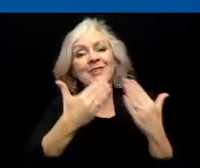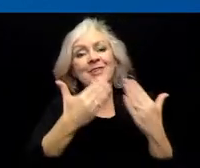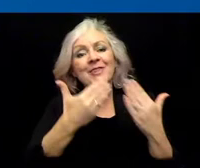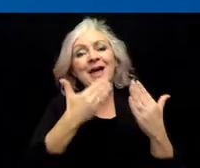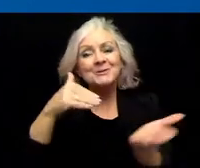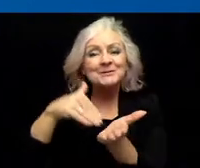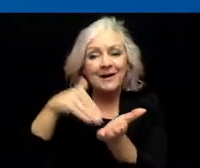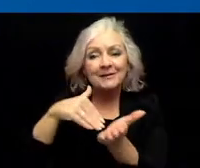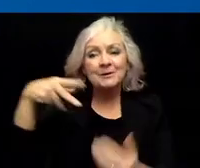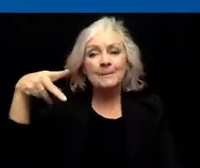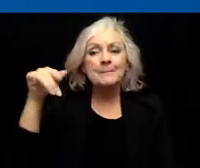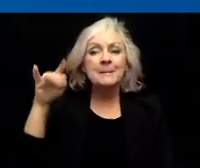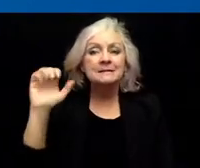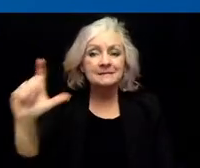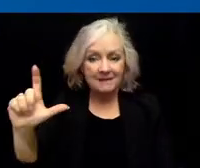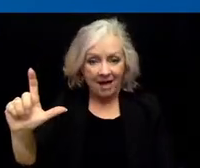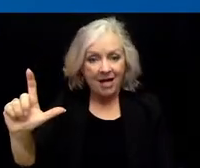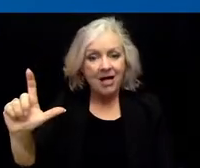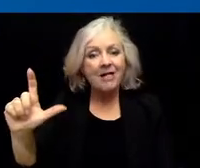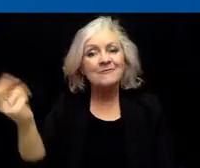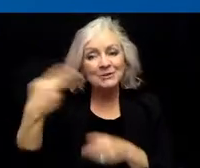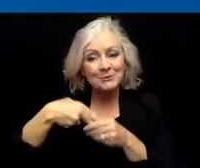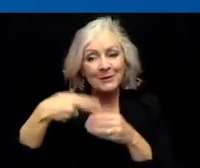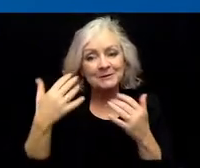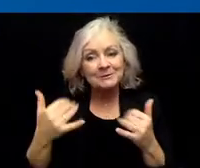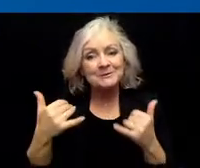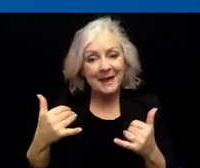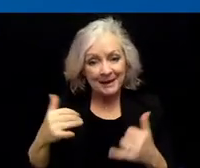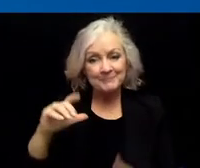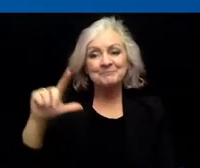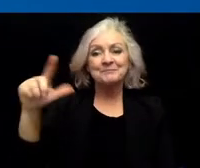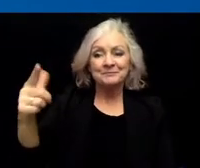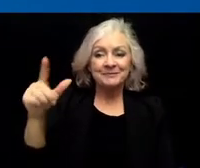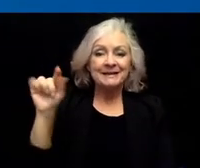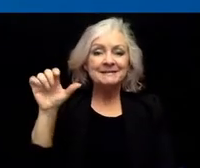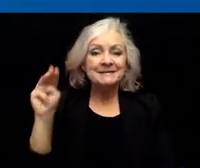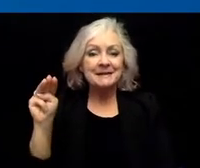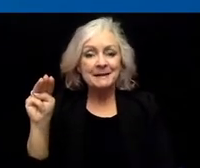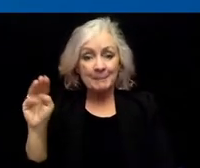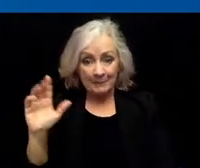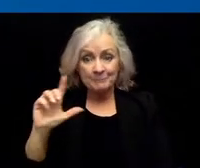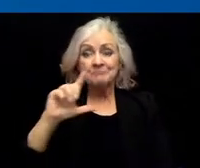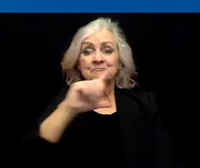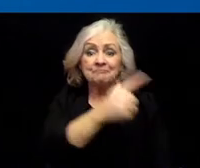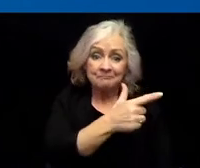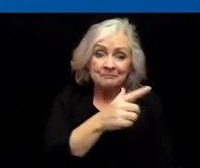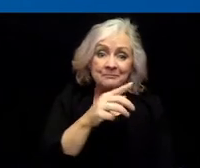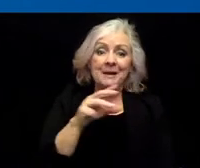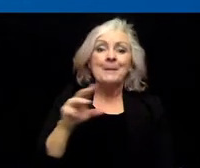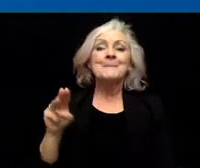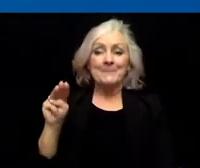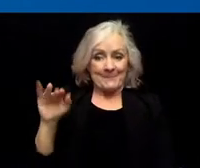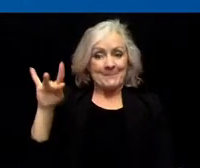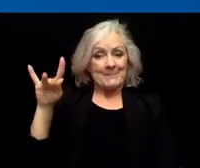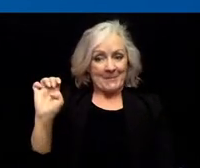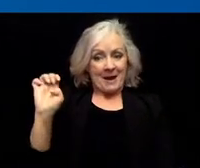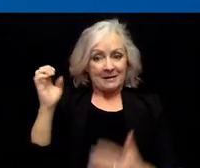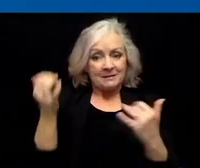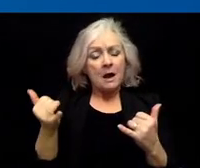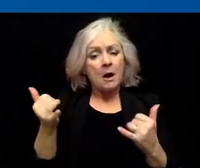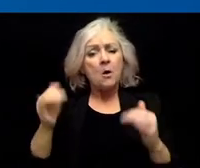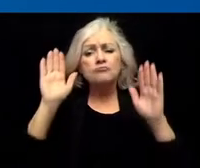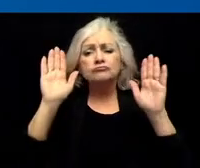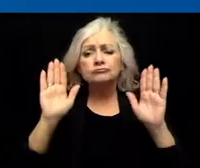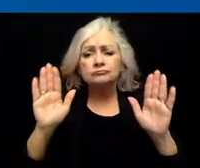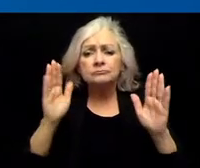Patel, for joining us today. Over to you, Tim. Mike, over to you. Well, it is so great to be here today.